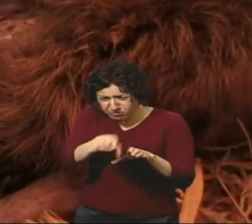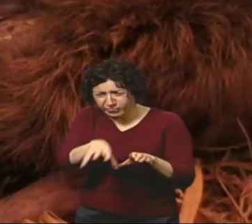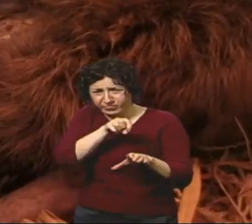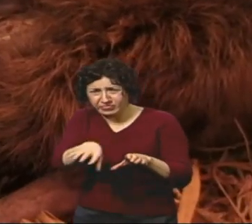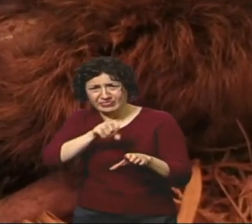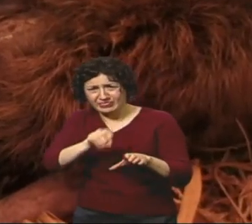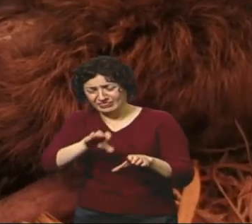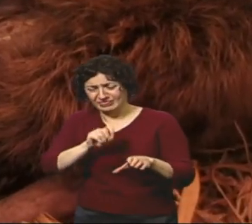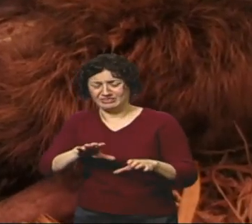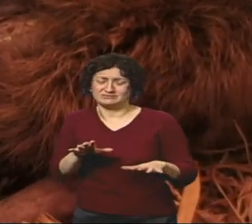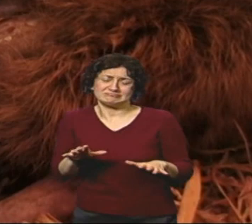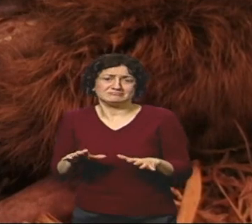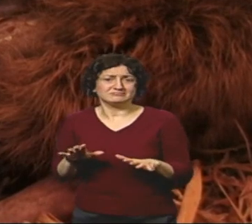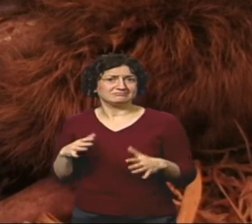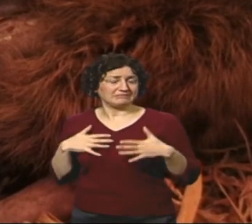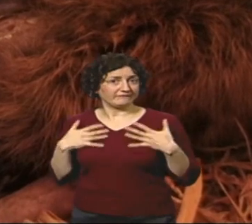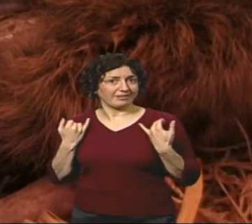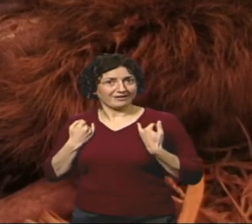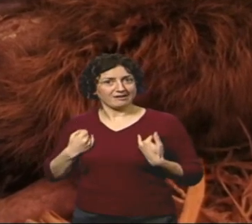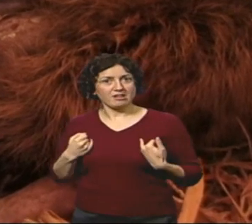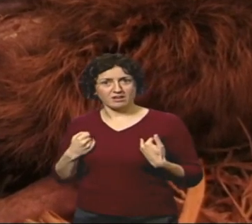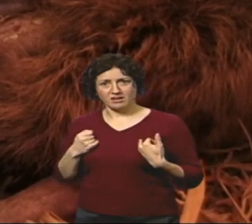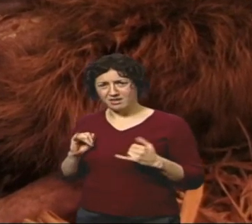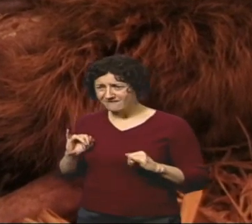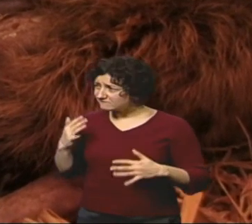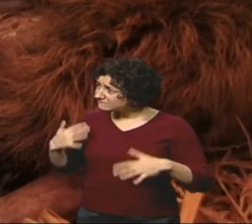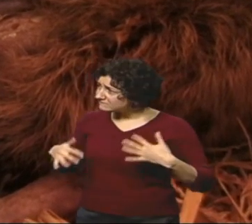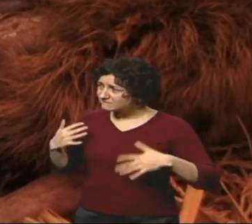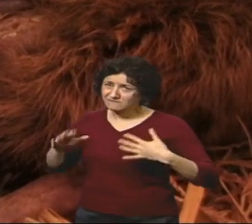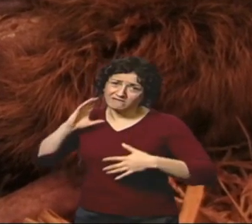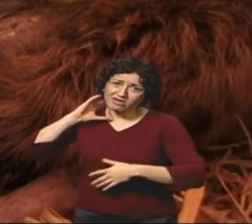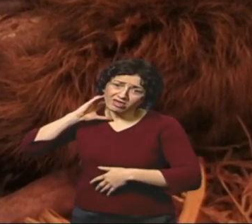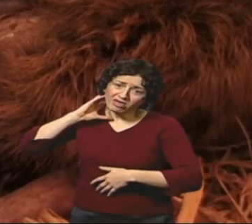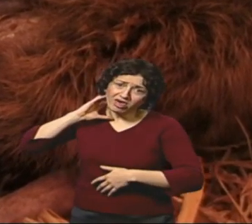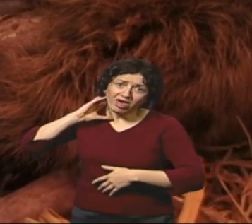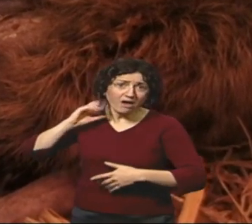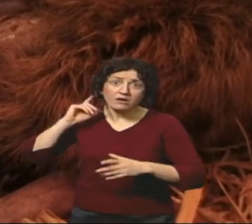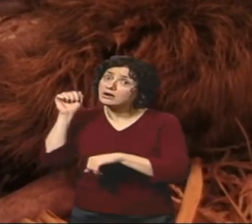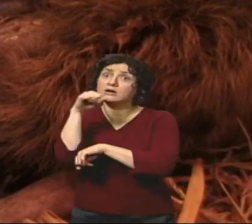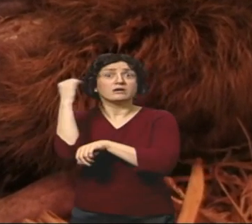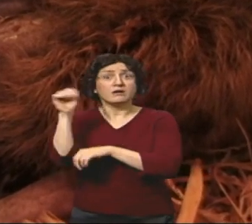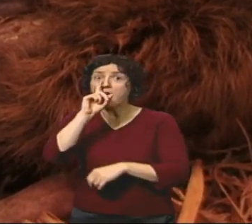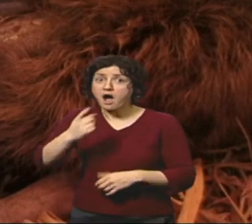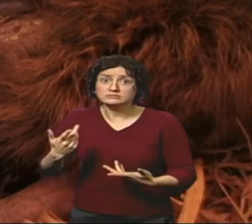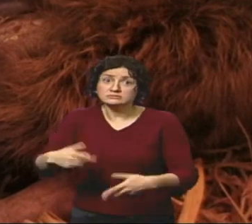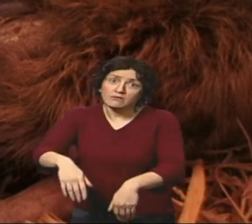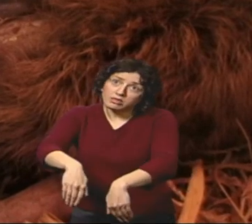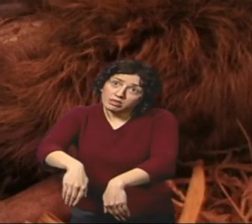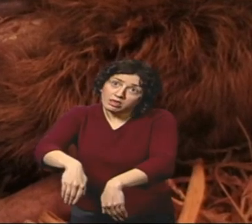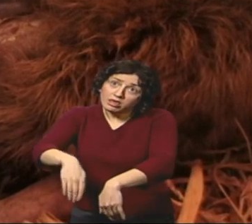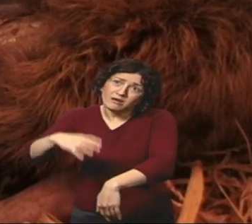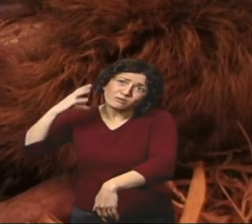came out I wouldn't even want to describe it to you. The agony of the abscess on her neck must have been unbelievable. She couldn't move her head at